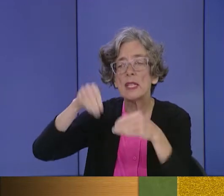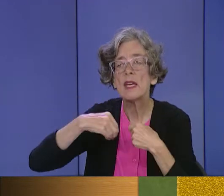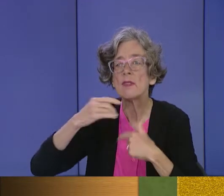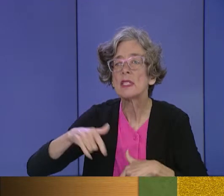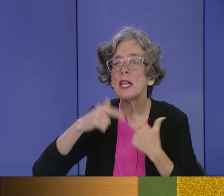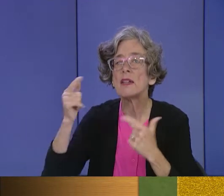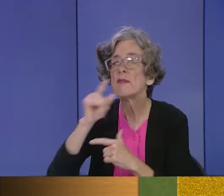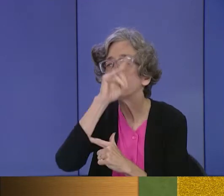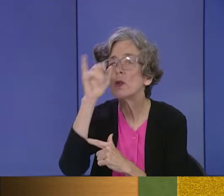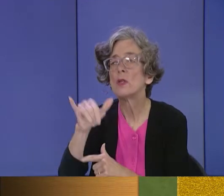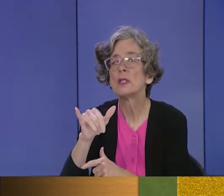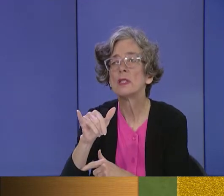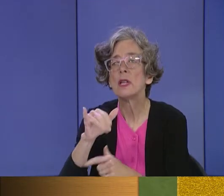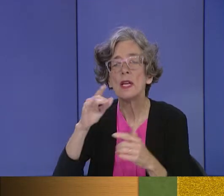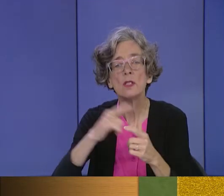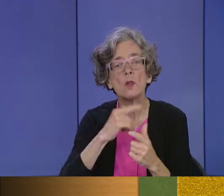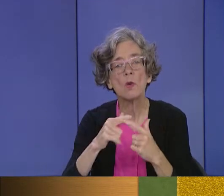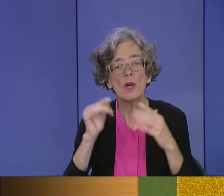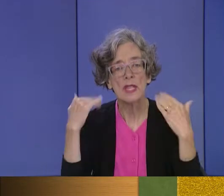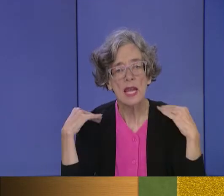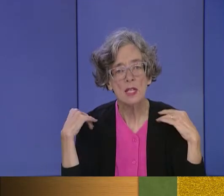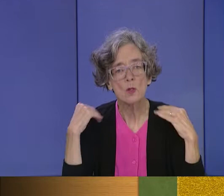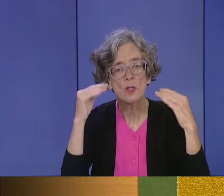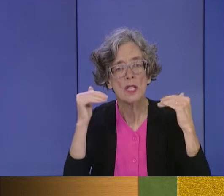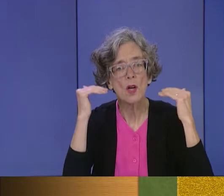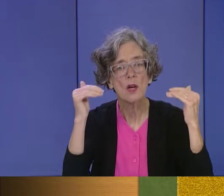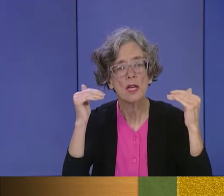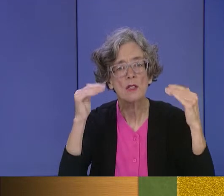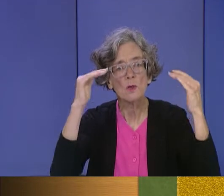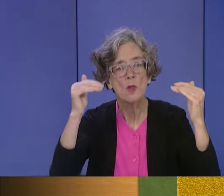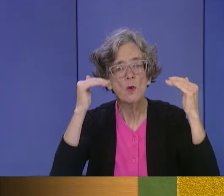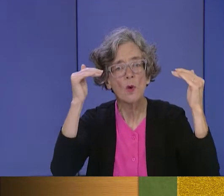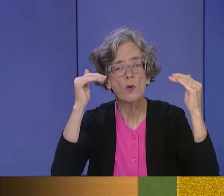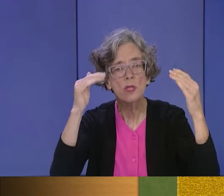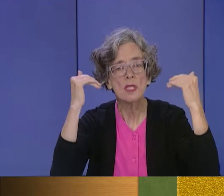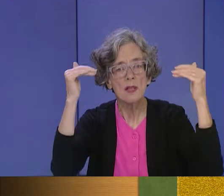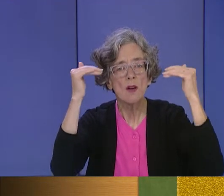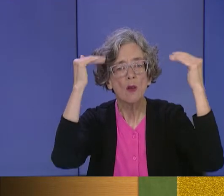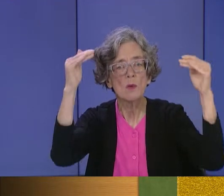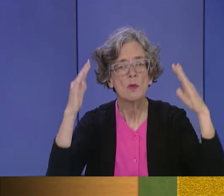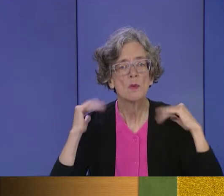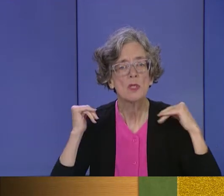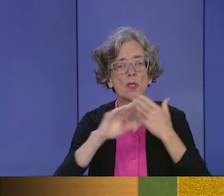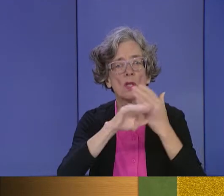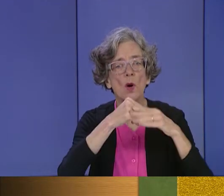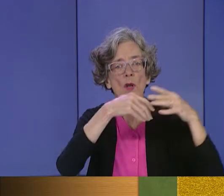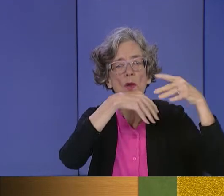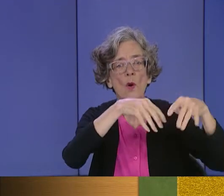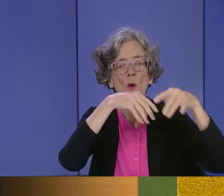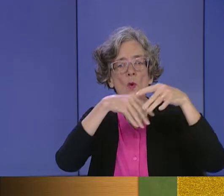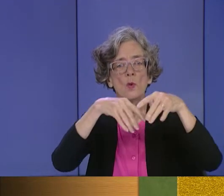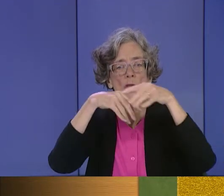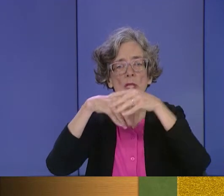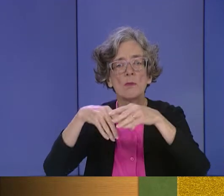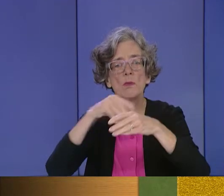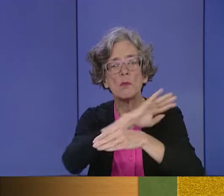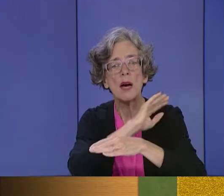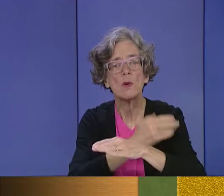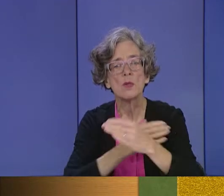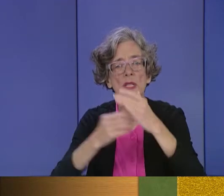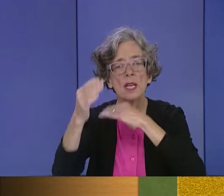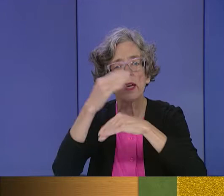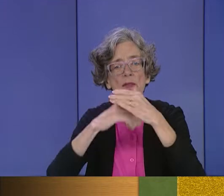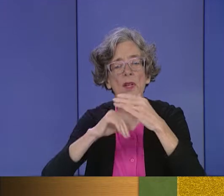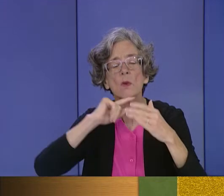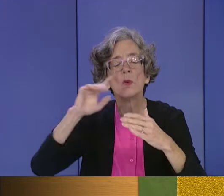life eternal. And so with angels and archangels, with thrones and dominions, and with all the hosts and powers of heaven, we sing